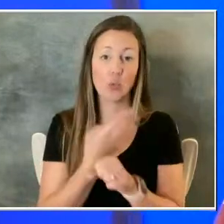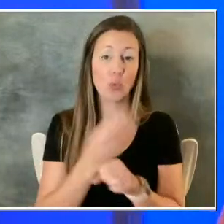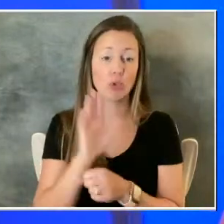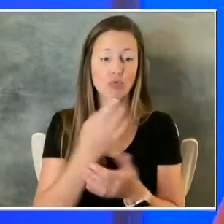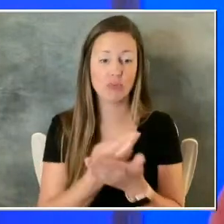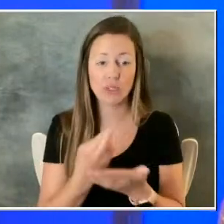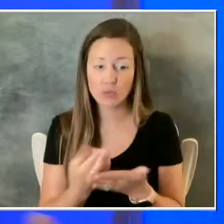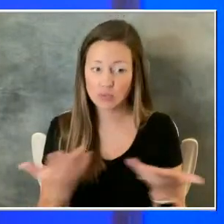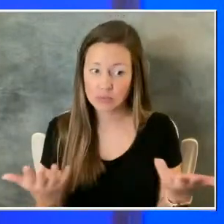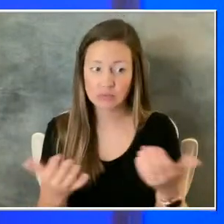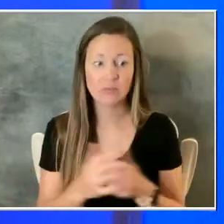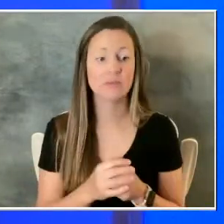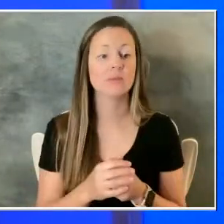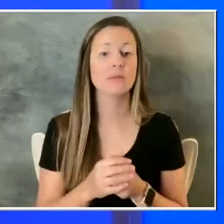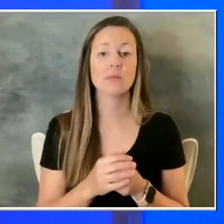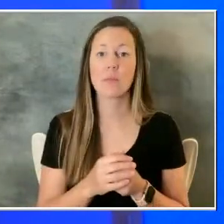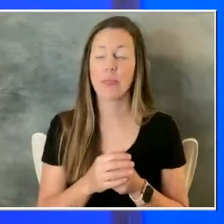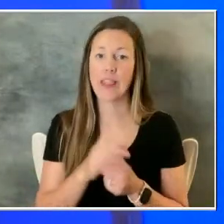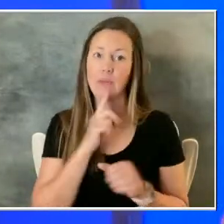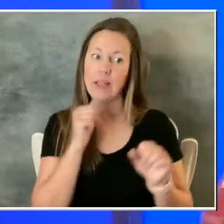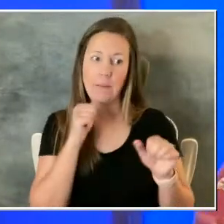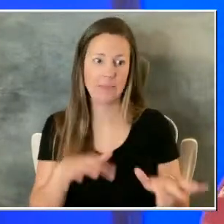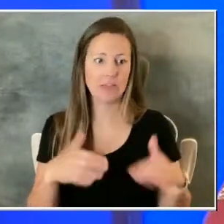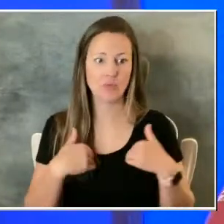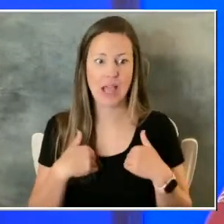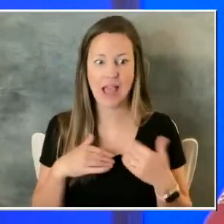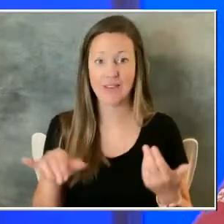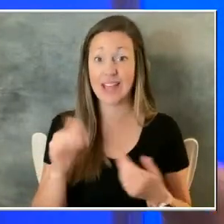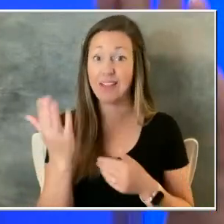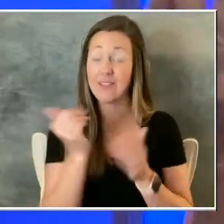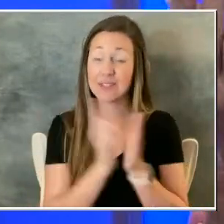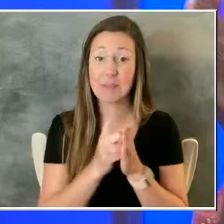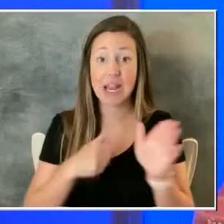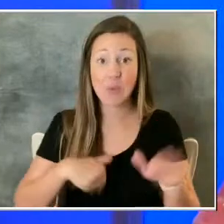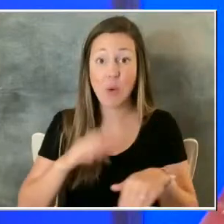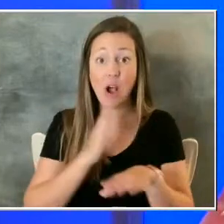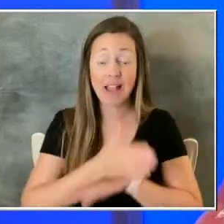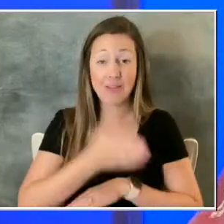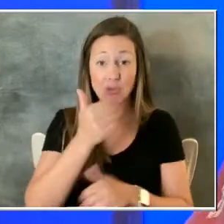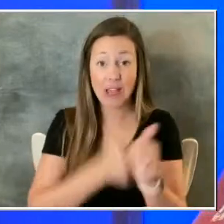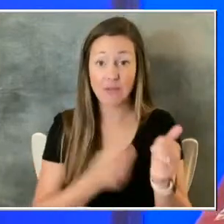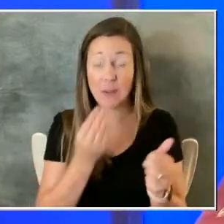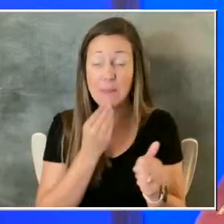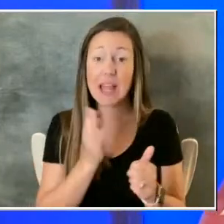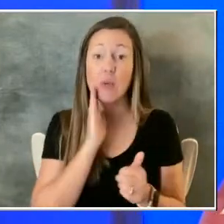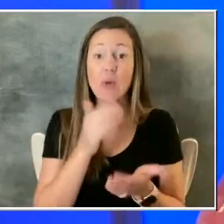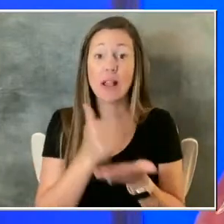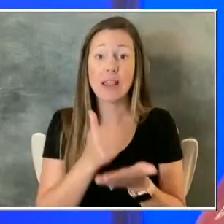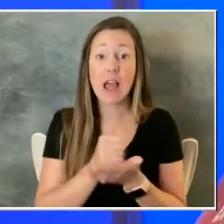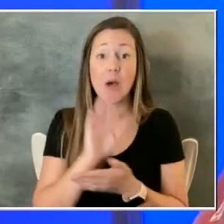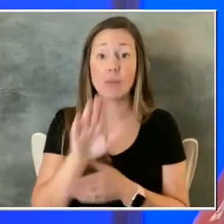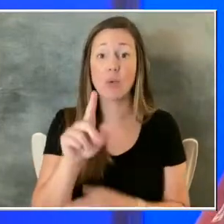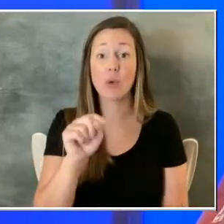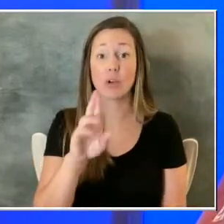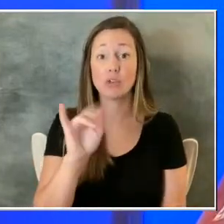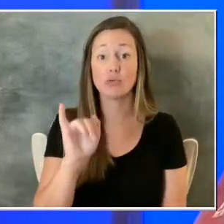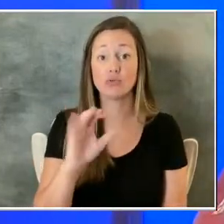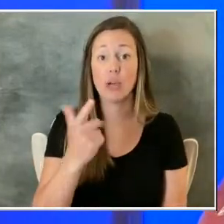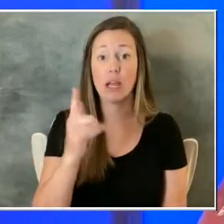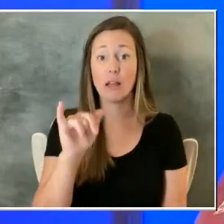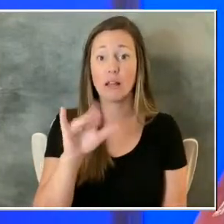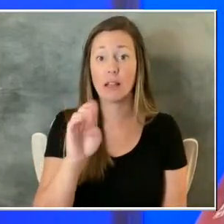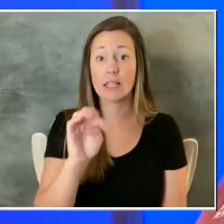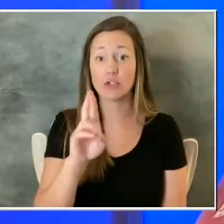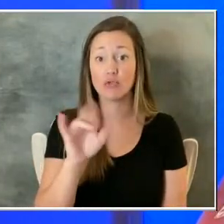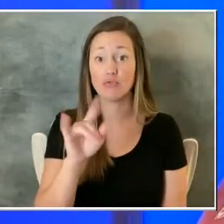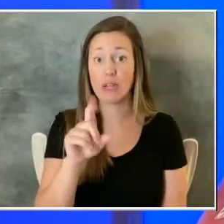because a little thing like a 15-minute walk after every meal will bring down just your triglycerides and the glucose, which I did yesterday. It